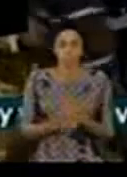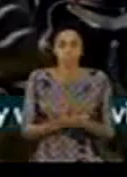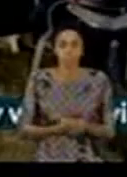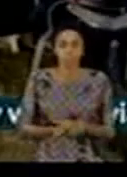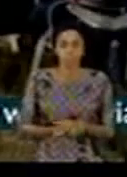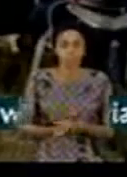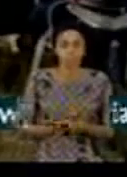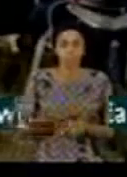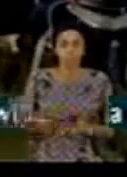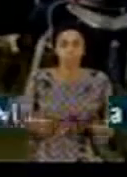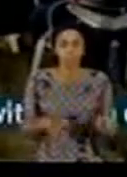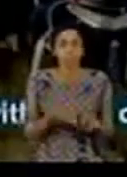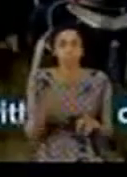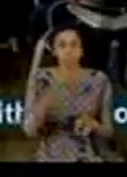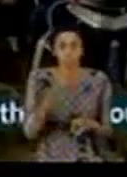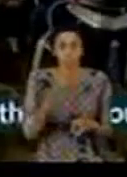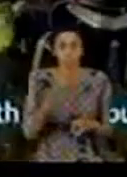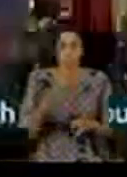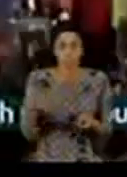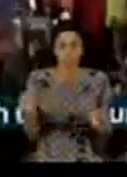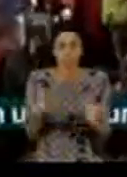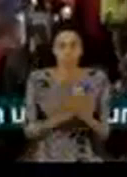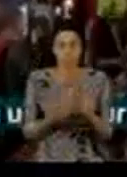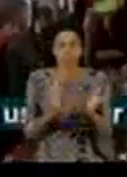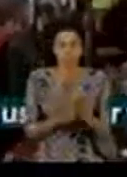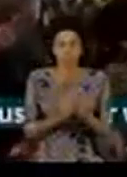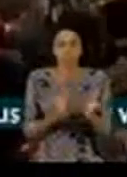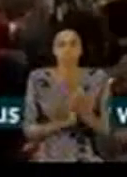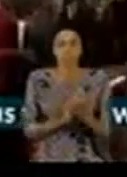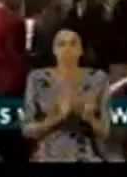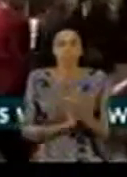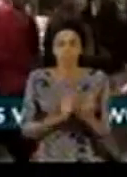are clapping, look local. Clap for Jesus.